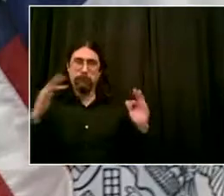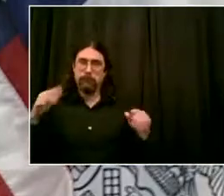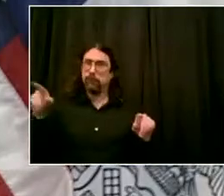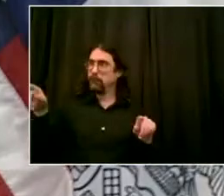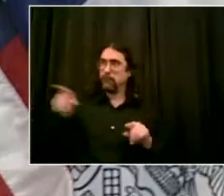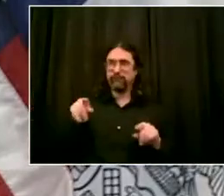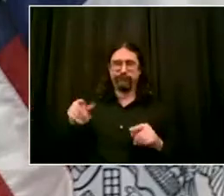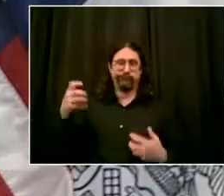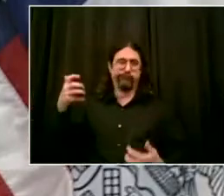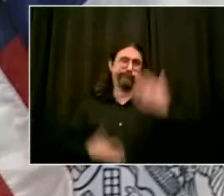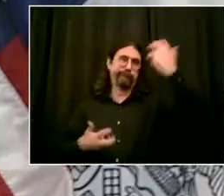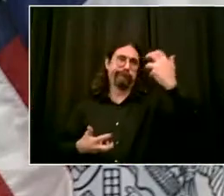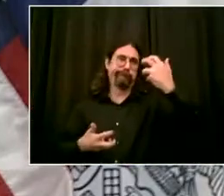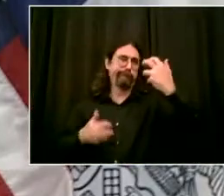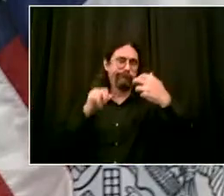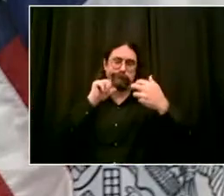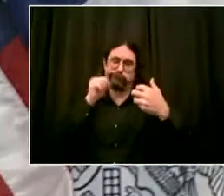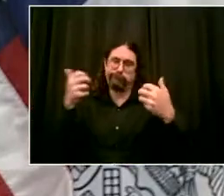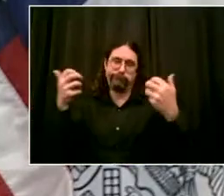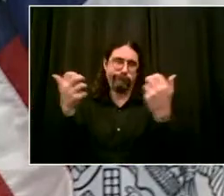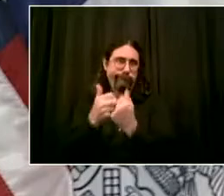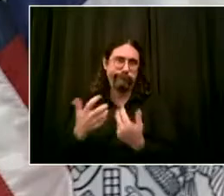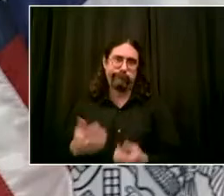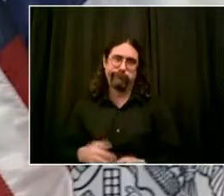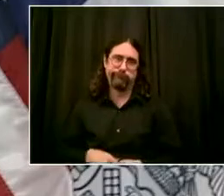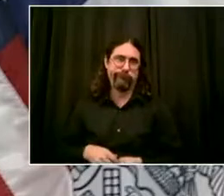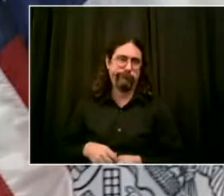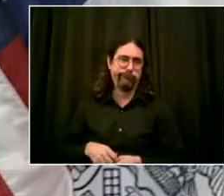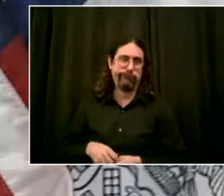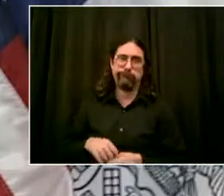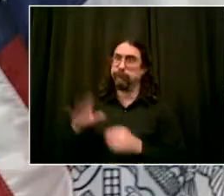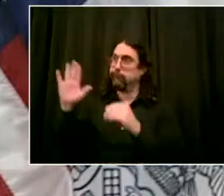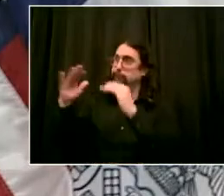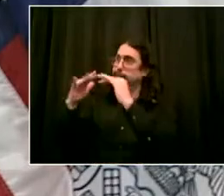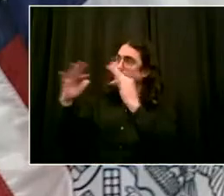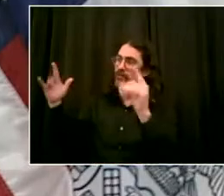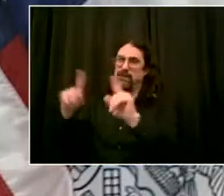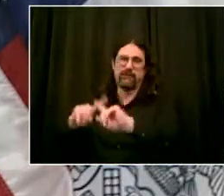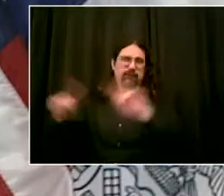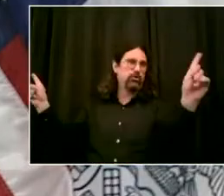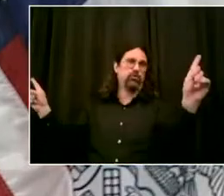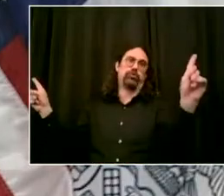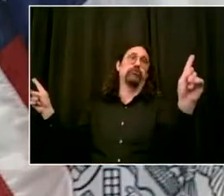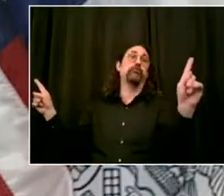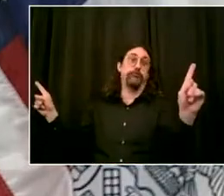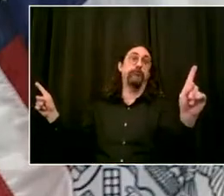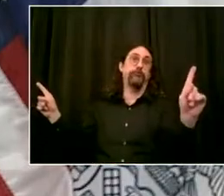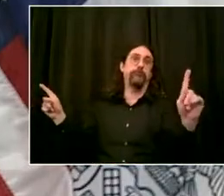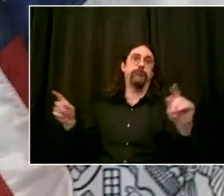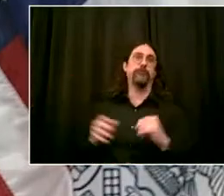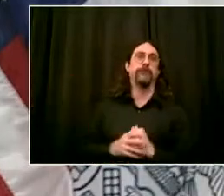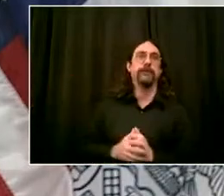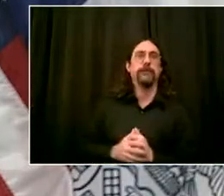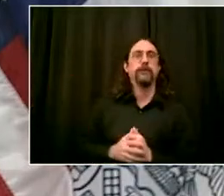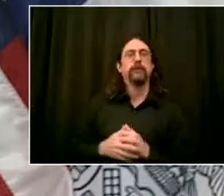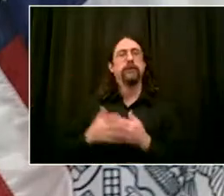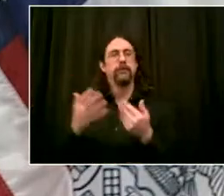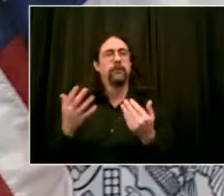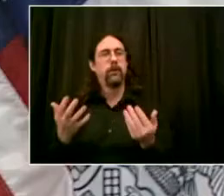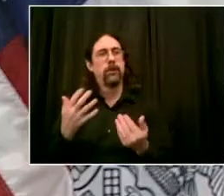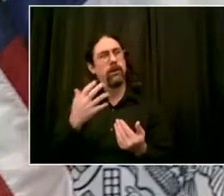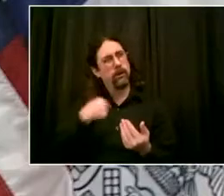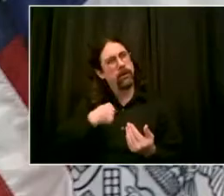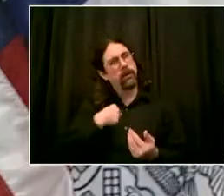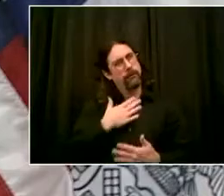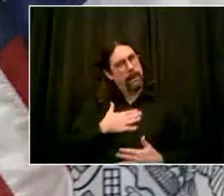the next mayor has to really build on that because that's where the Tale of Two Cities is also quite evident Arthur that you look in our specialized high